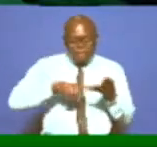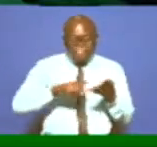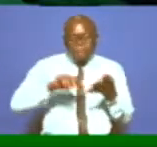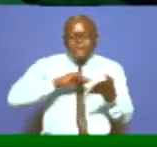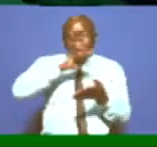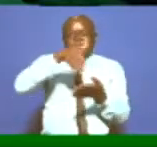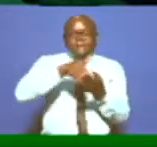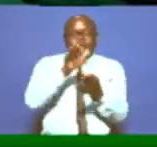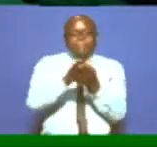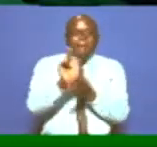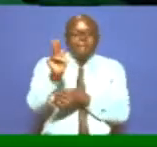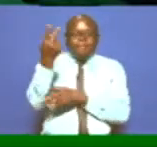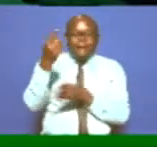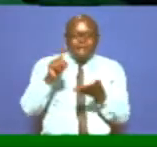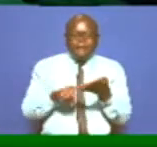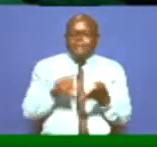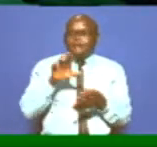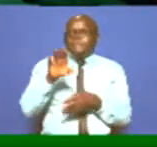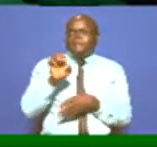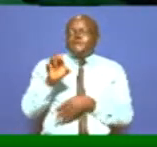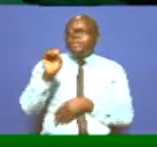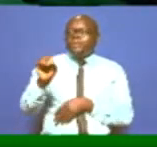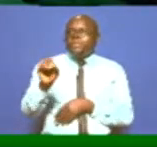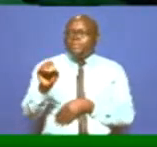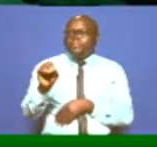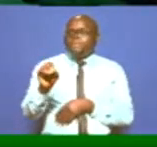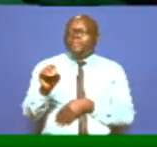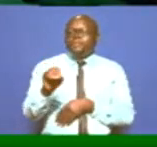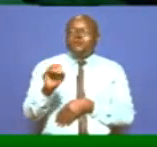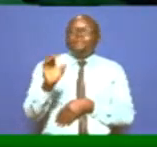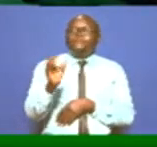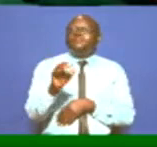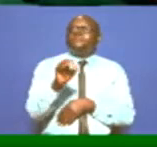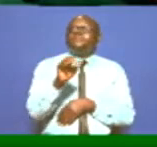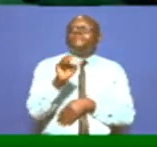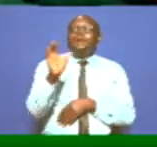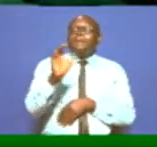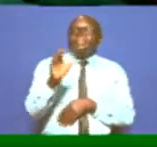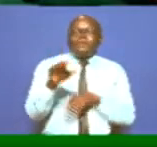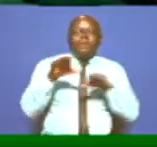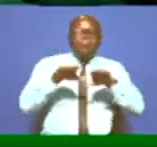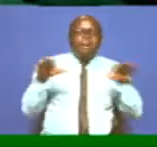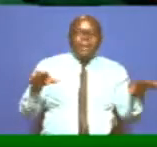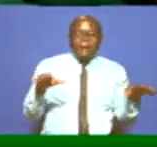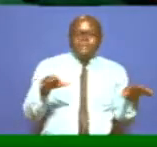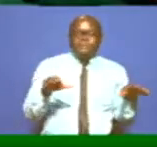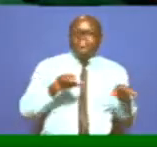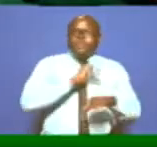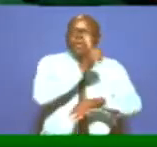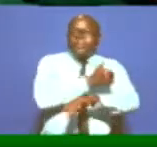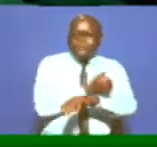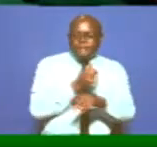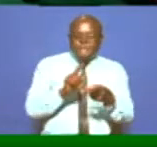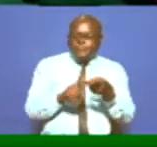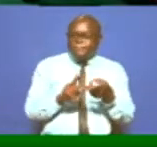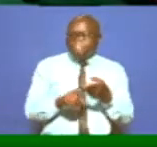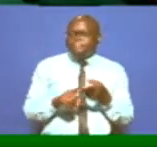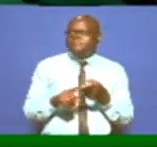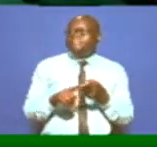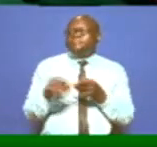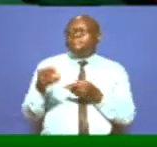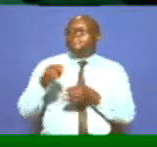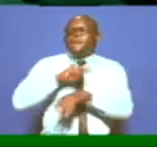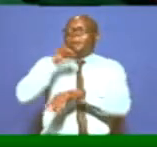of Kenya, and the CEOs of the Capital Markets Authority, the National Security Exchange.